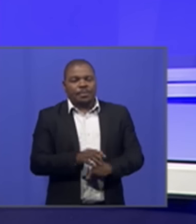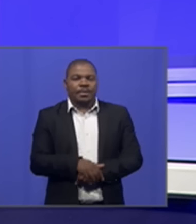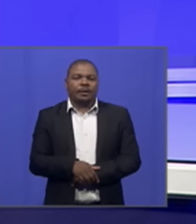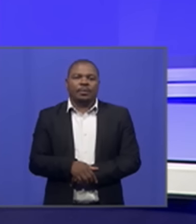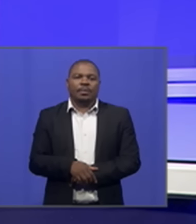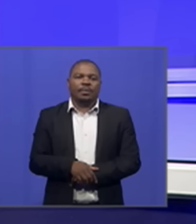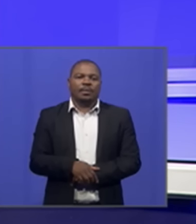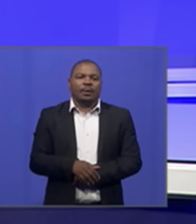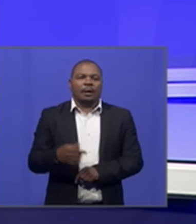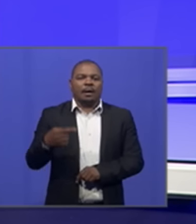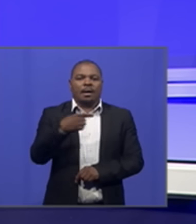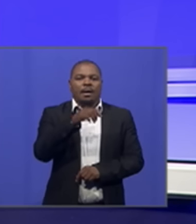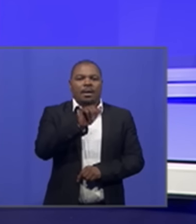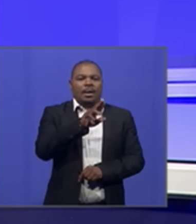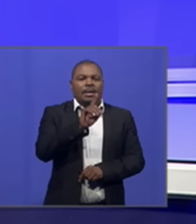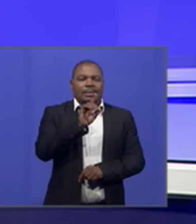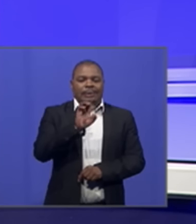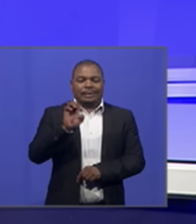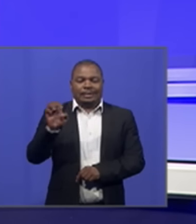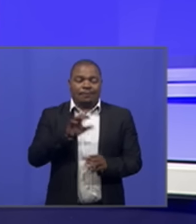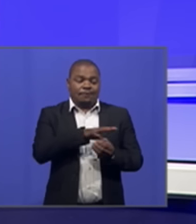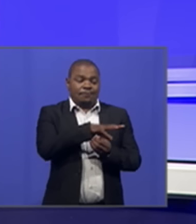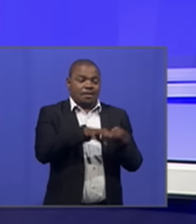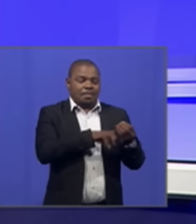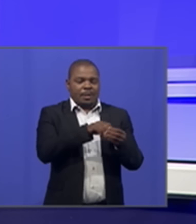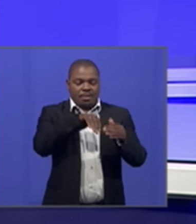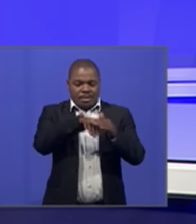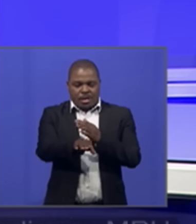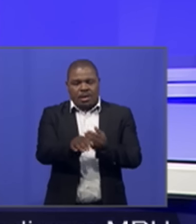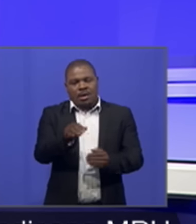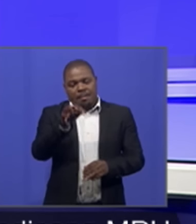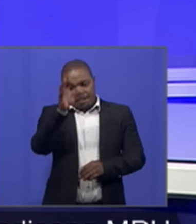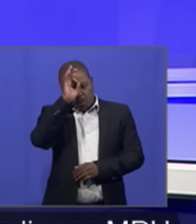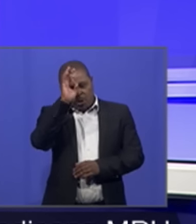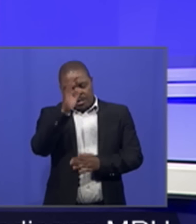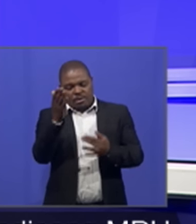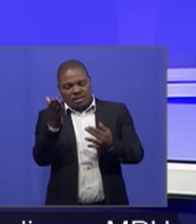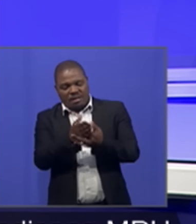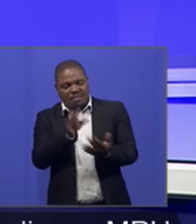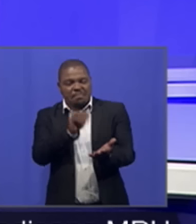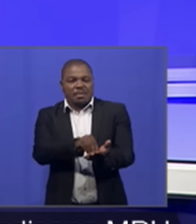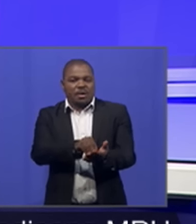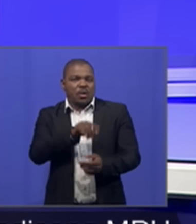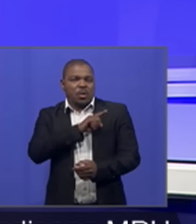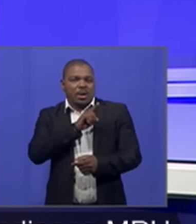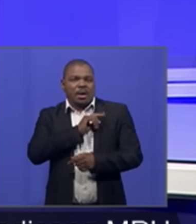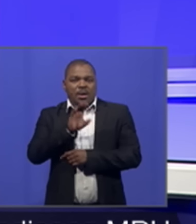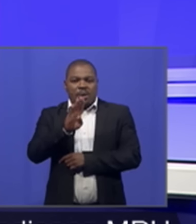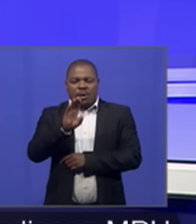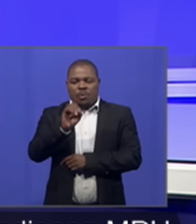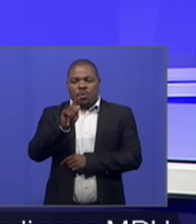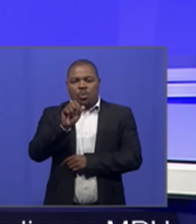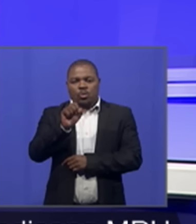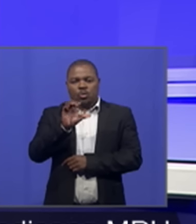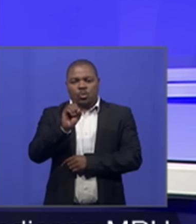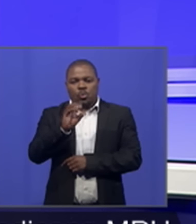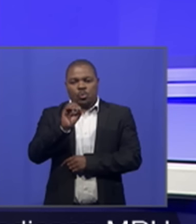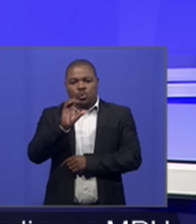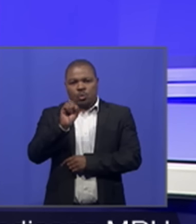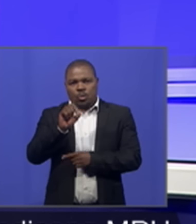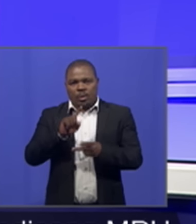Balla palagaka di ba butše molato wa bomenetša le go šitiša toka go phetagala kgatlhanong le Majoro General Botsotso Mokangwe, Sarasanda